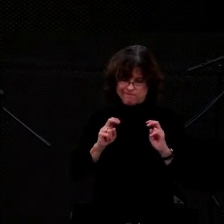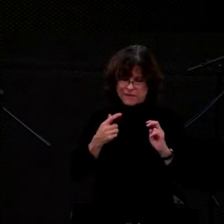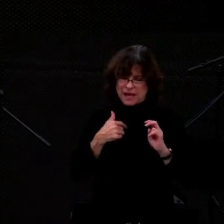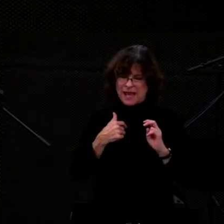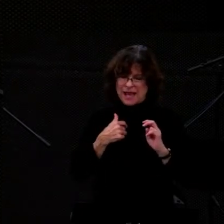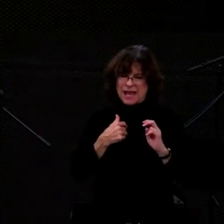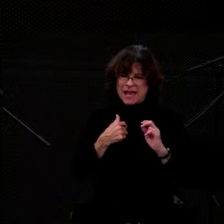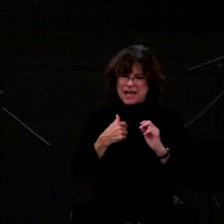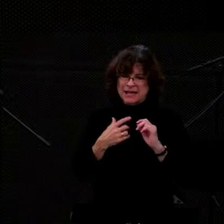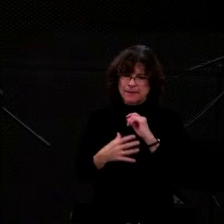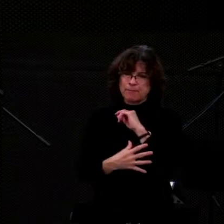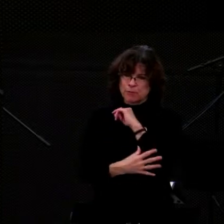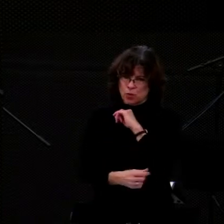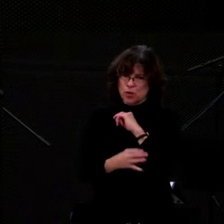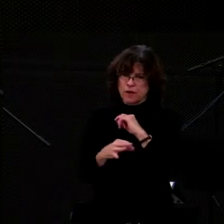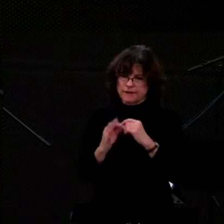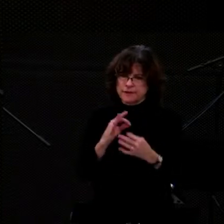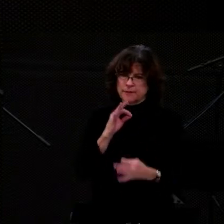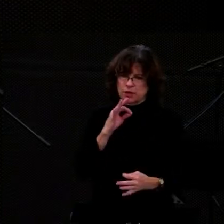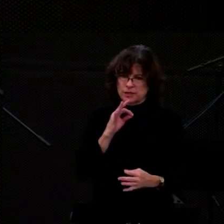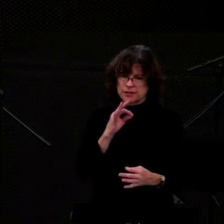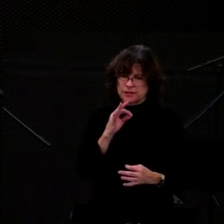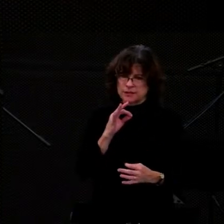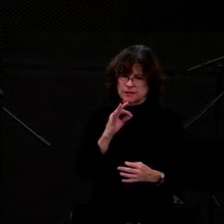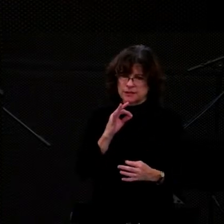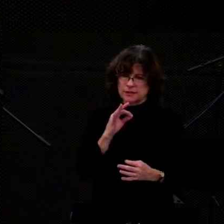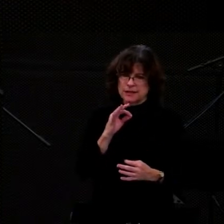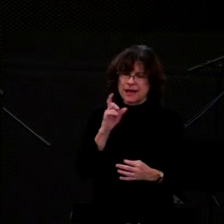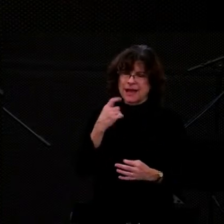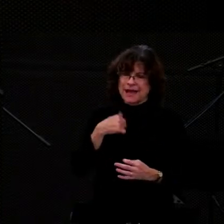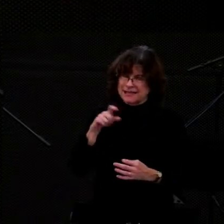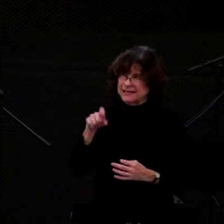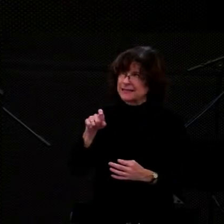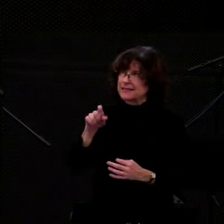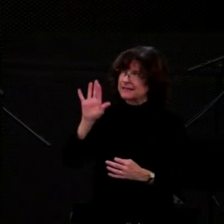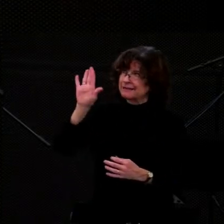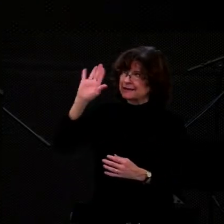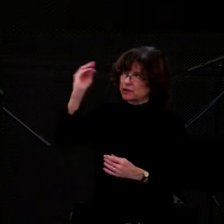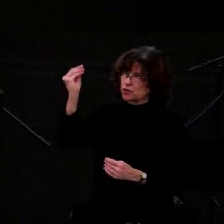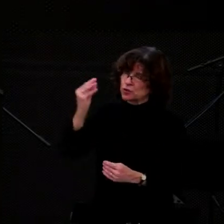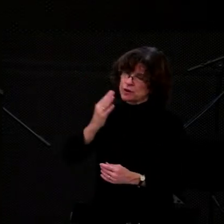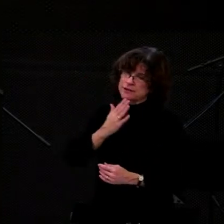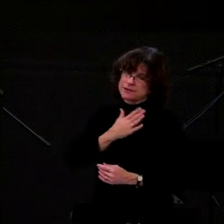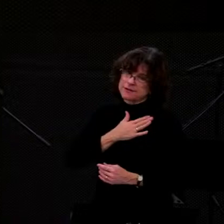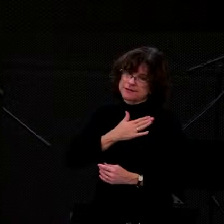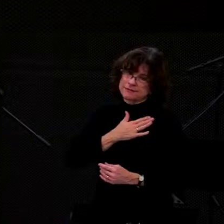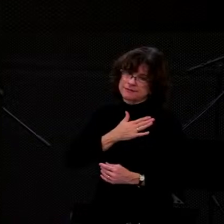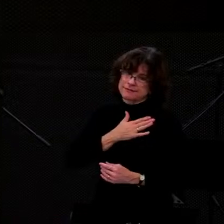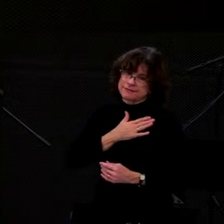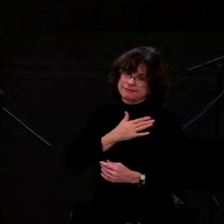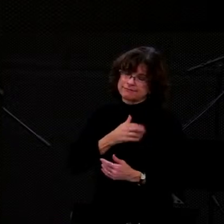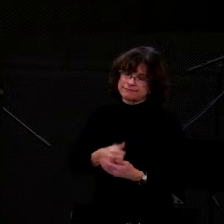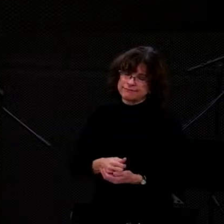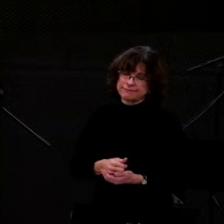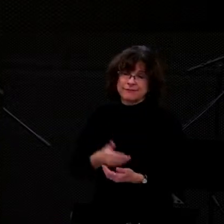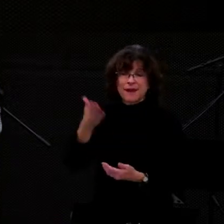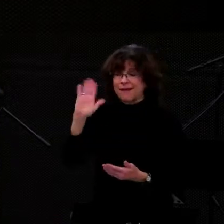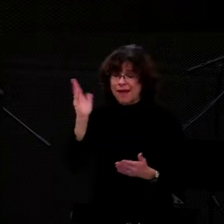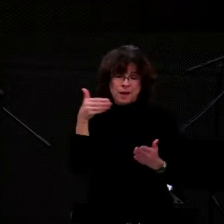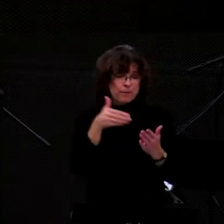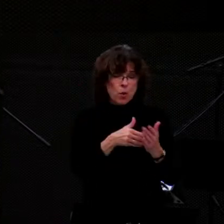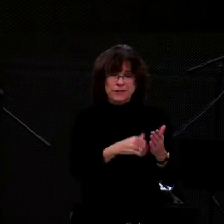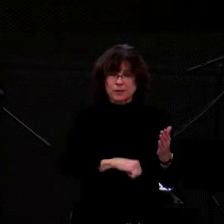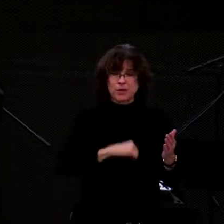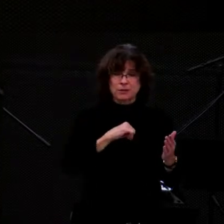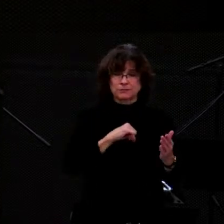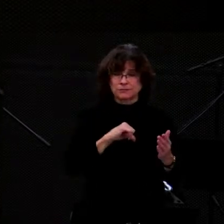rightly, that you might be one that God gives grace to rather than opposes? God opposes the proud but gives